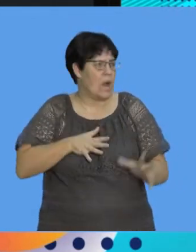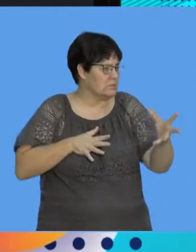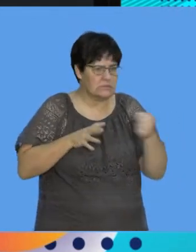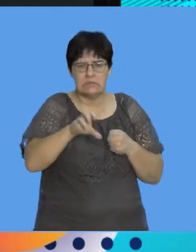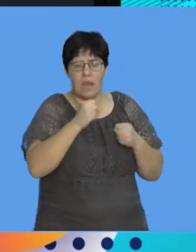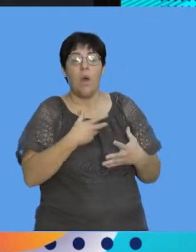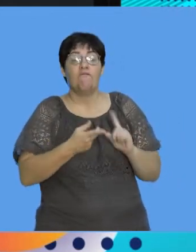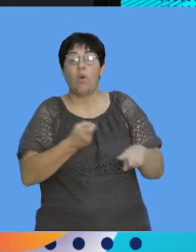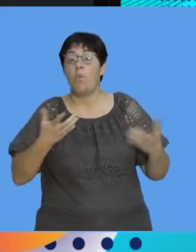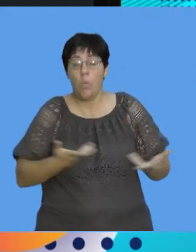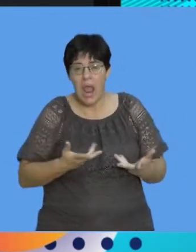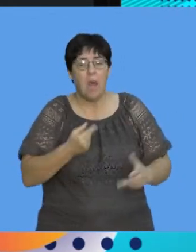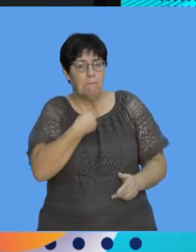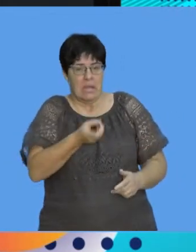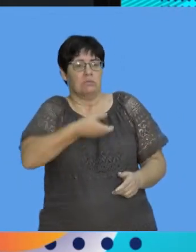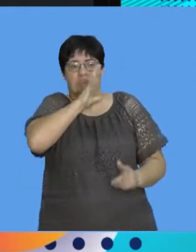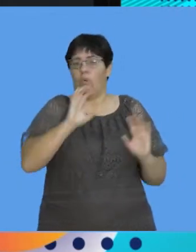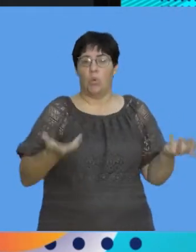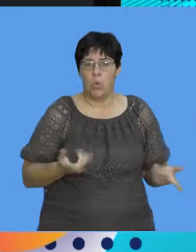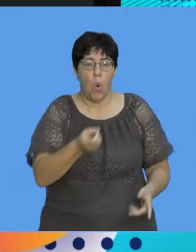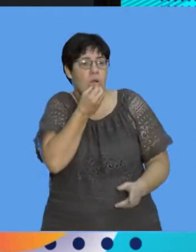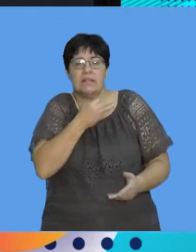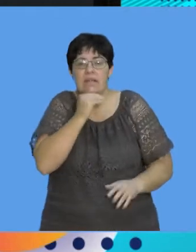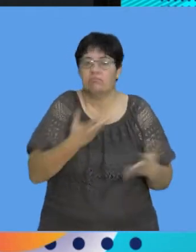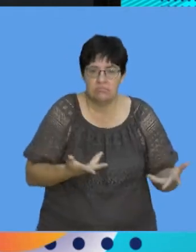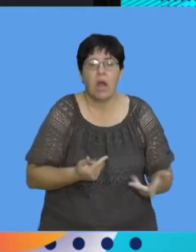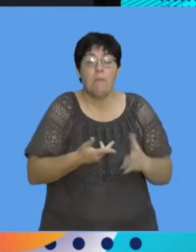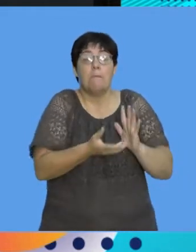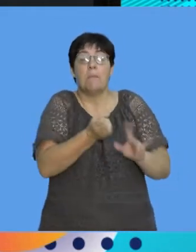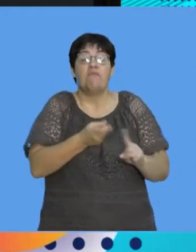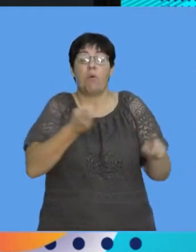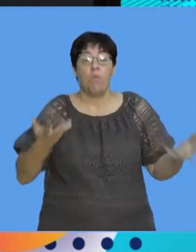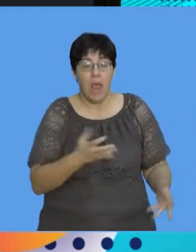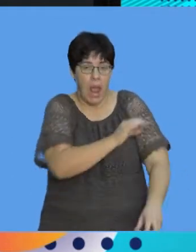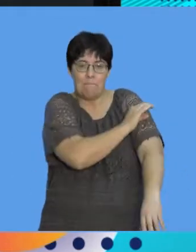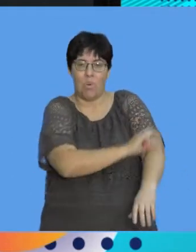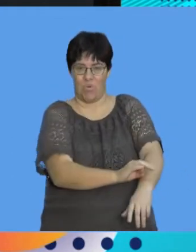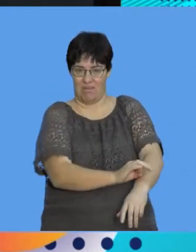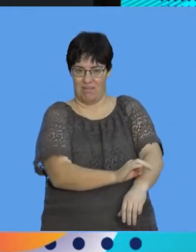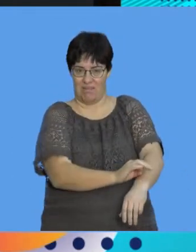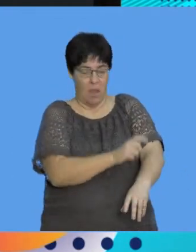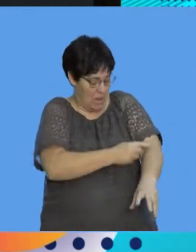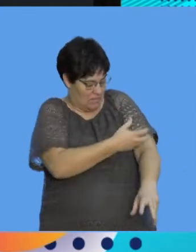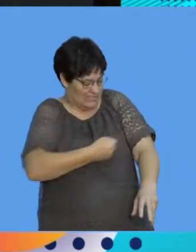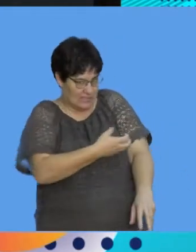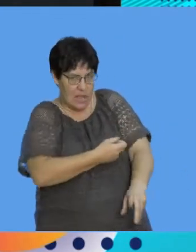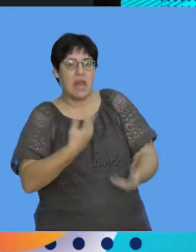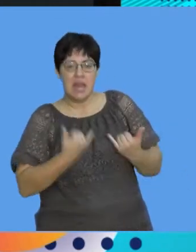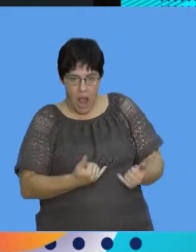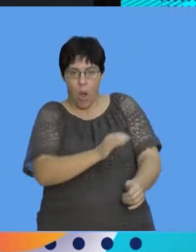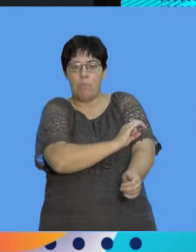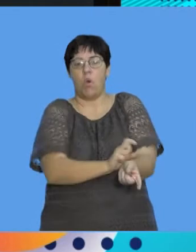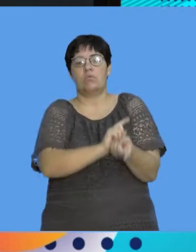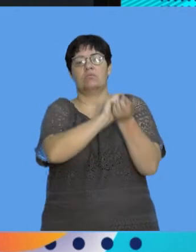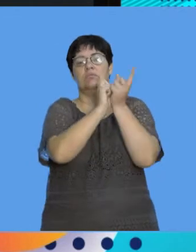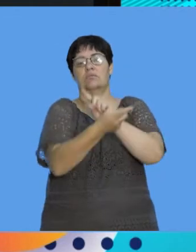it takes it from our bones. Right, and as soon as it takes the strengthening out of our bones, it makes our bones